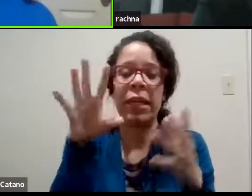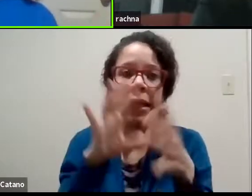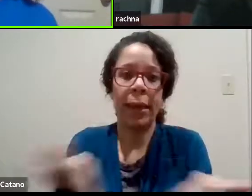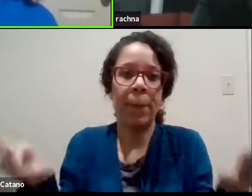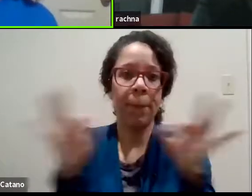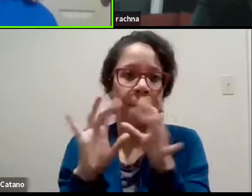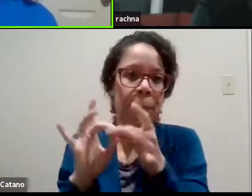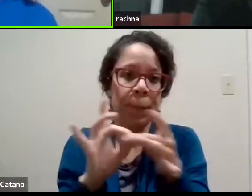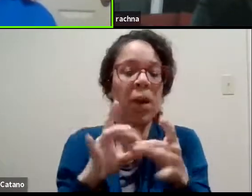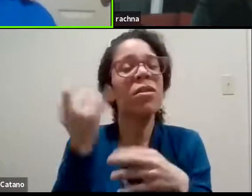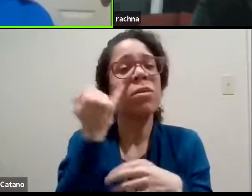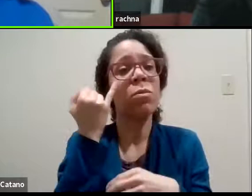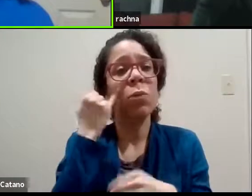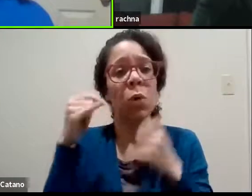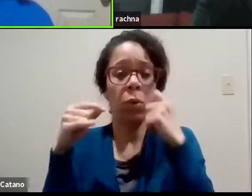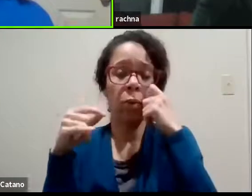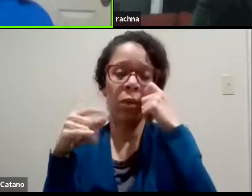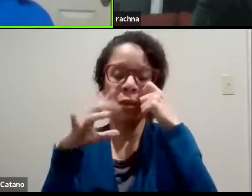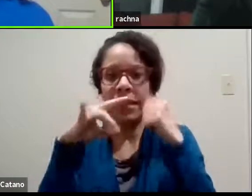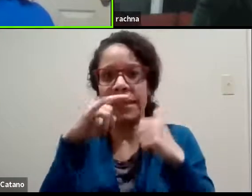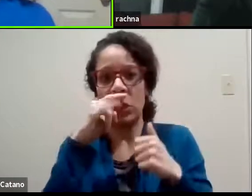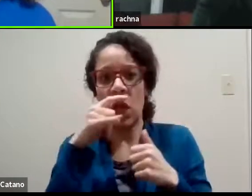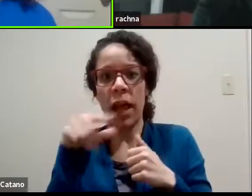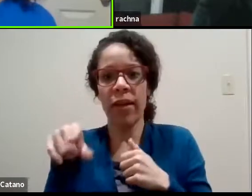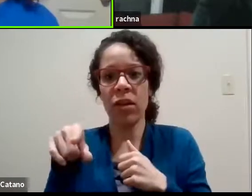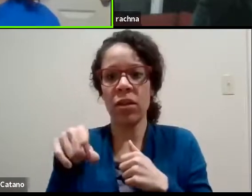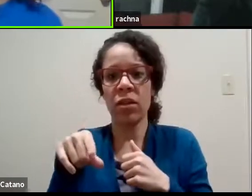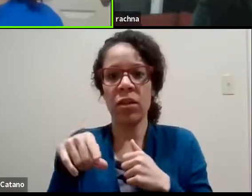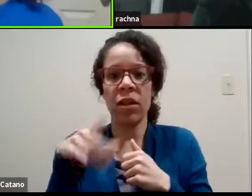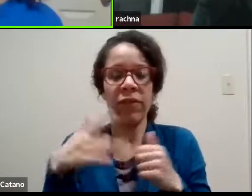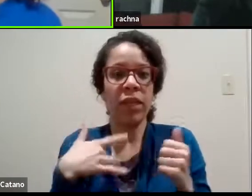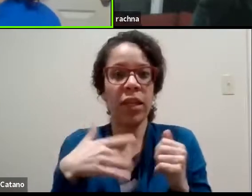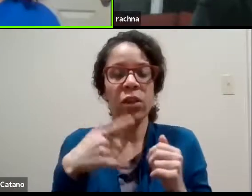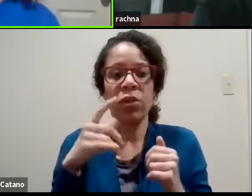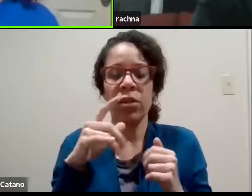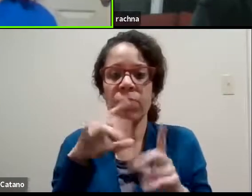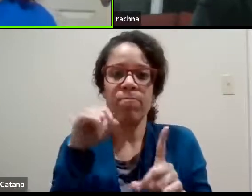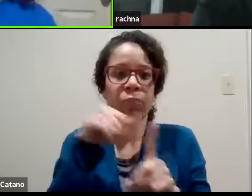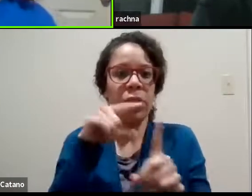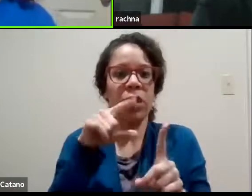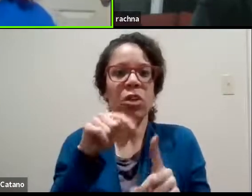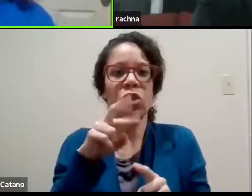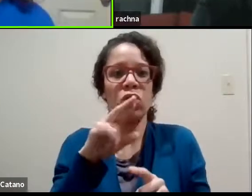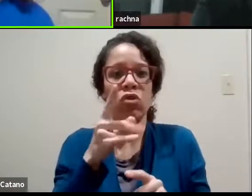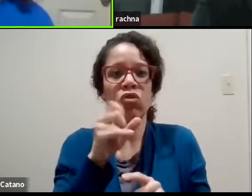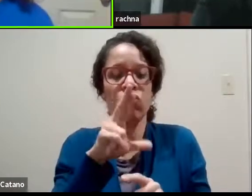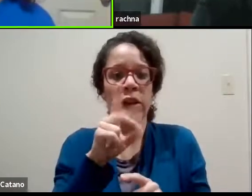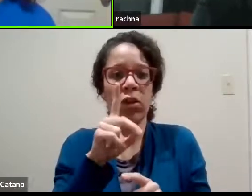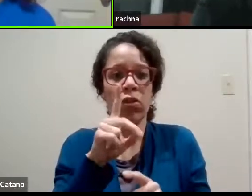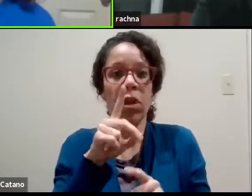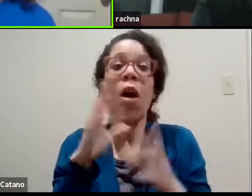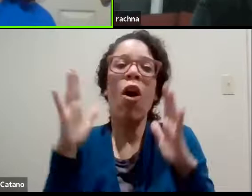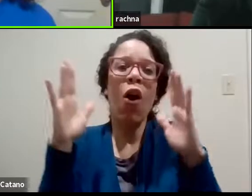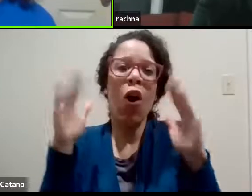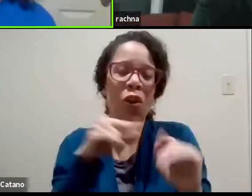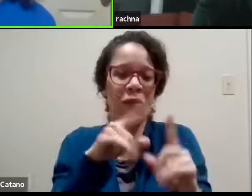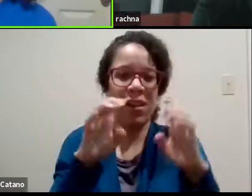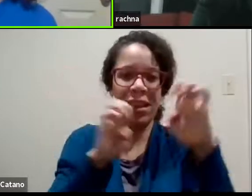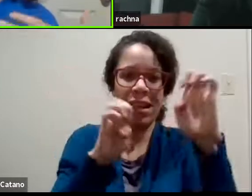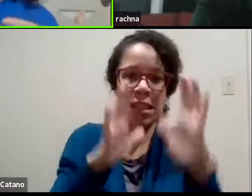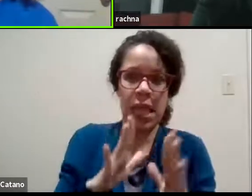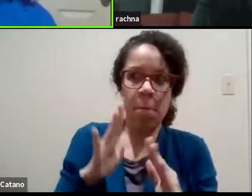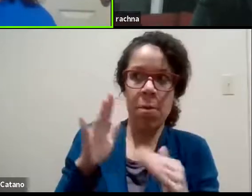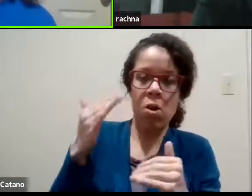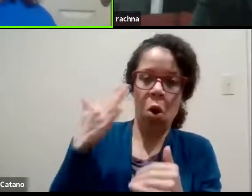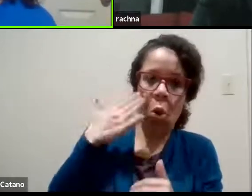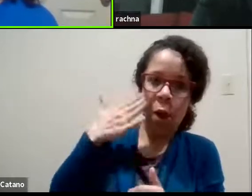for example, if a child gets triggered by something during a test, hopefully the examiner would be aware and noticing